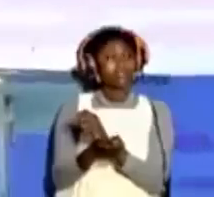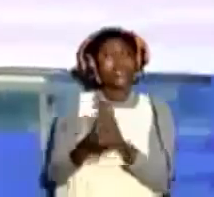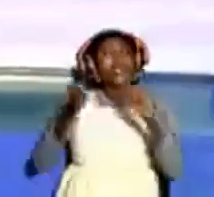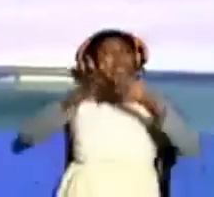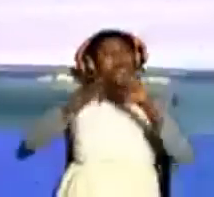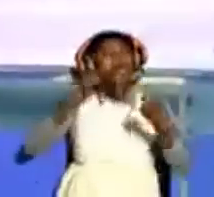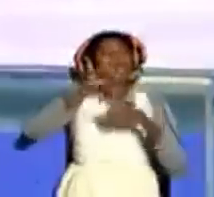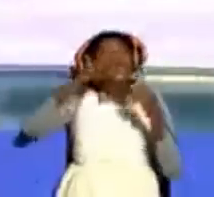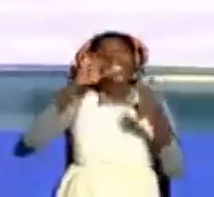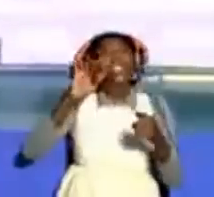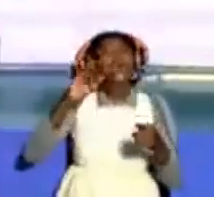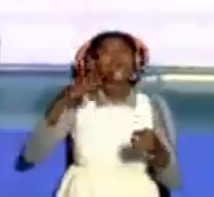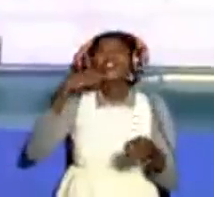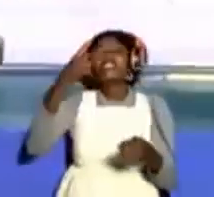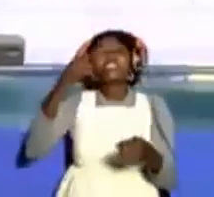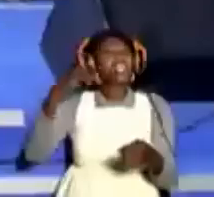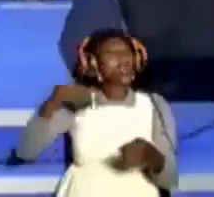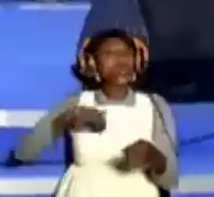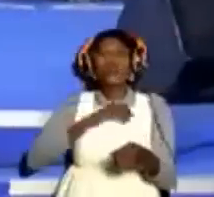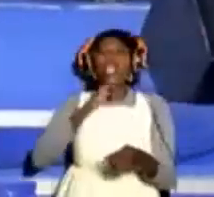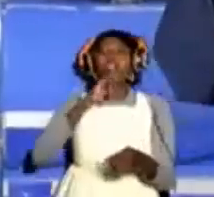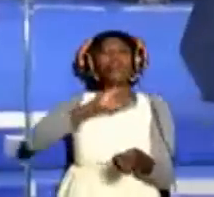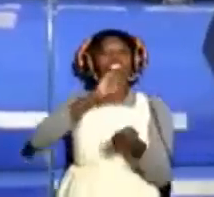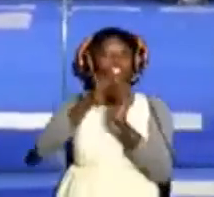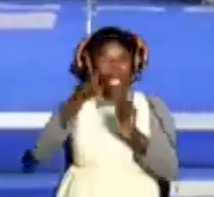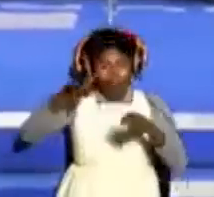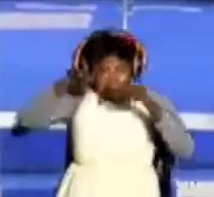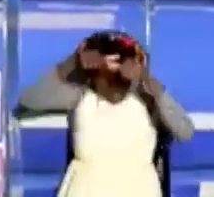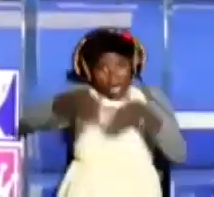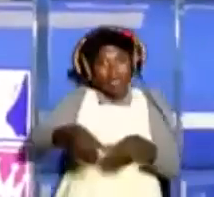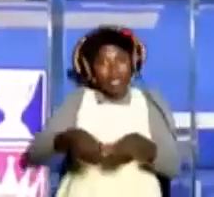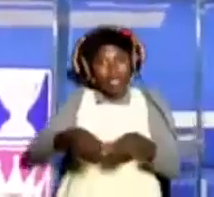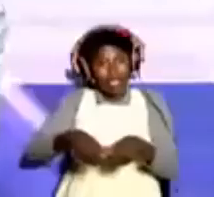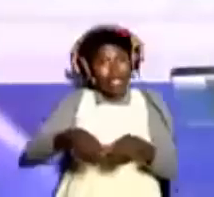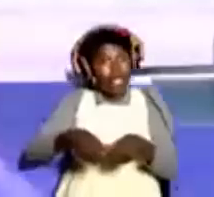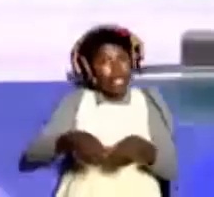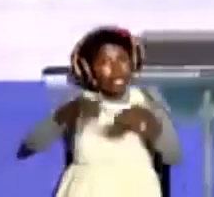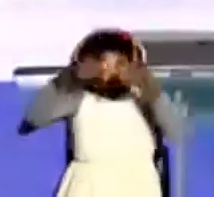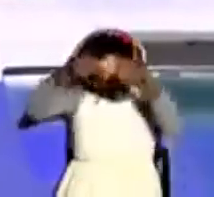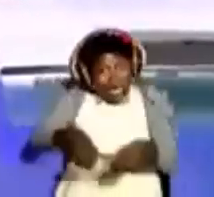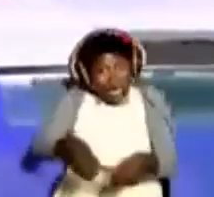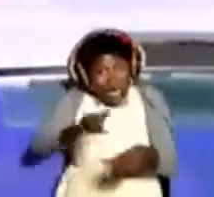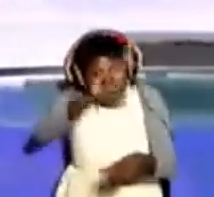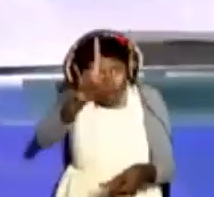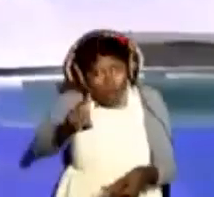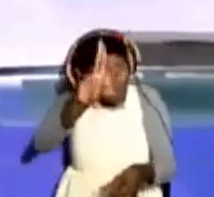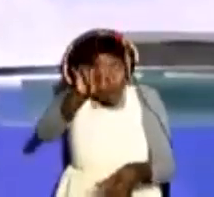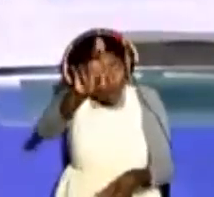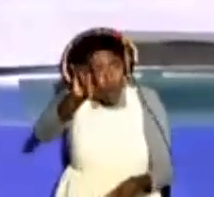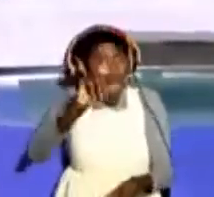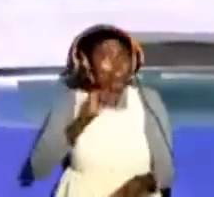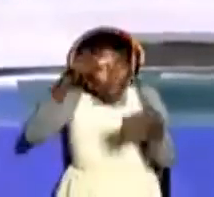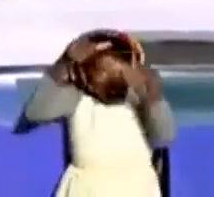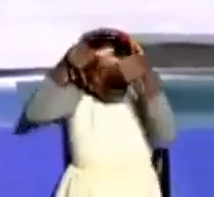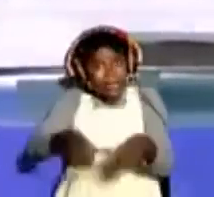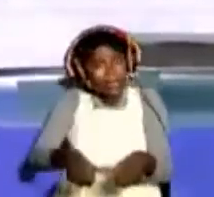But when we say we are not changing, are we stagnant? Brother, are we stagnant? No.